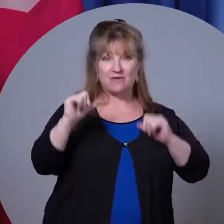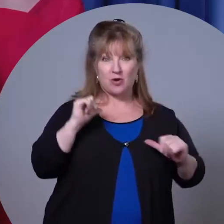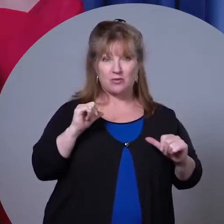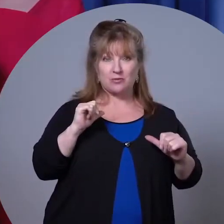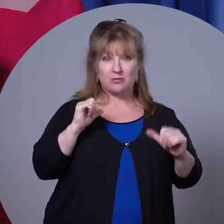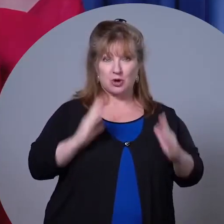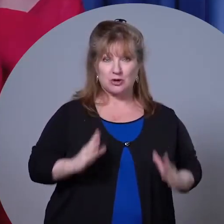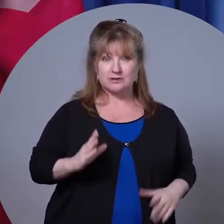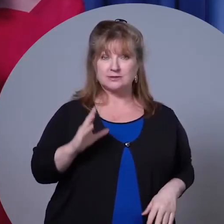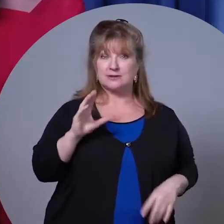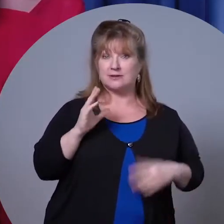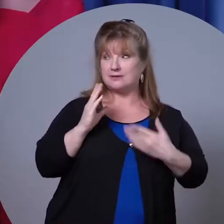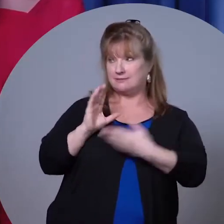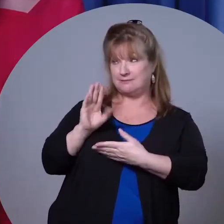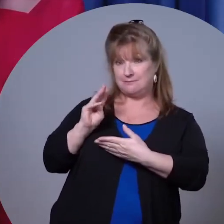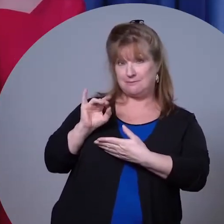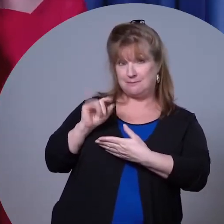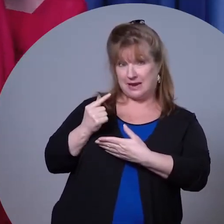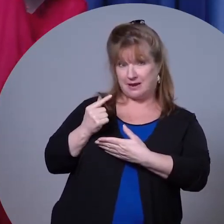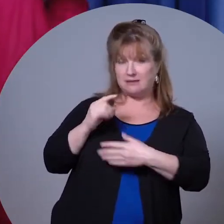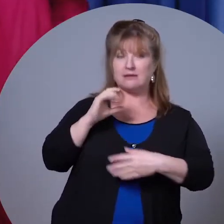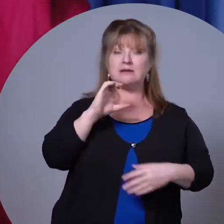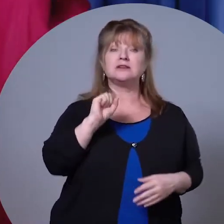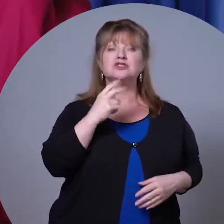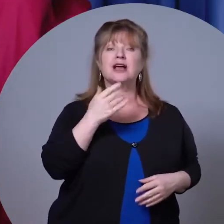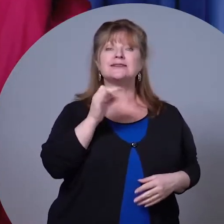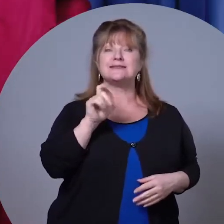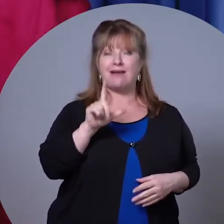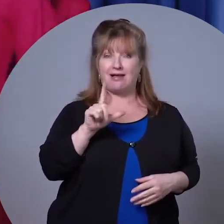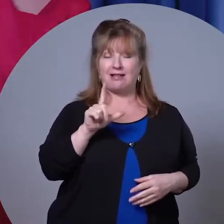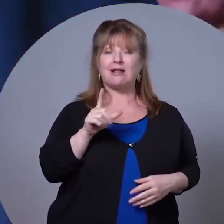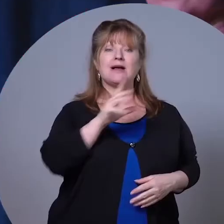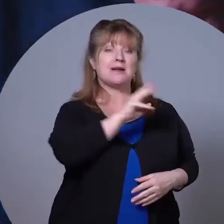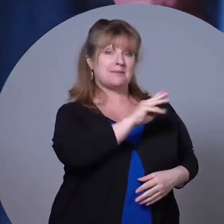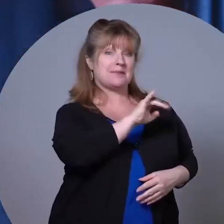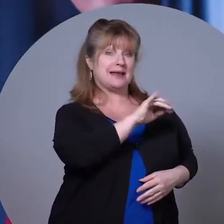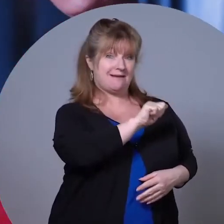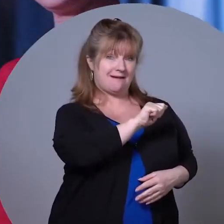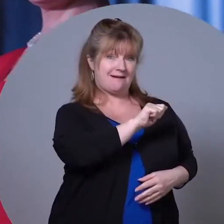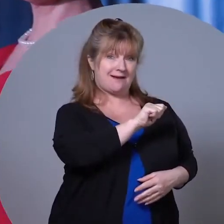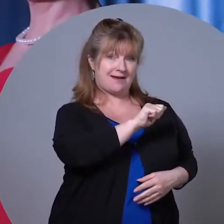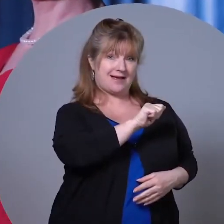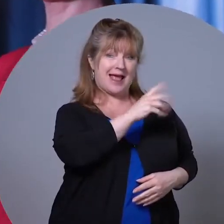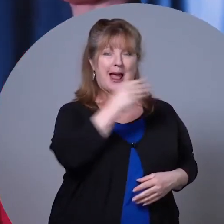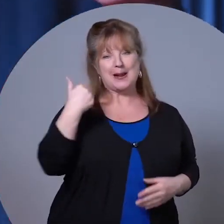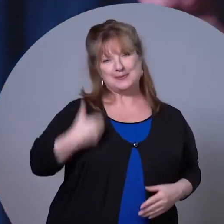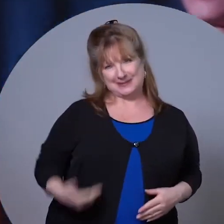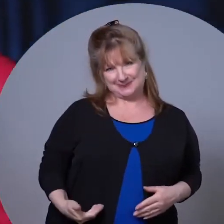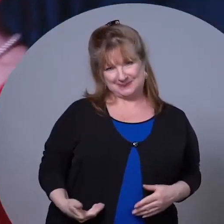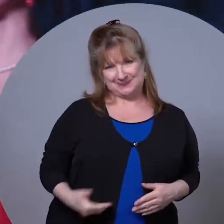are Min, Chantel, hi. Mia, hi. And